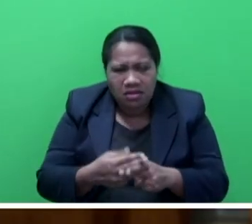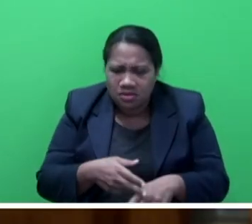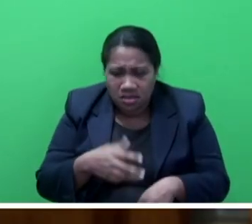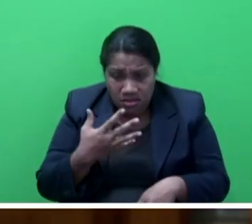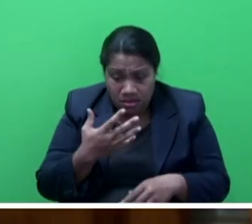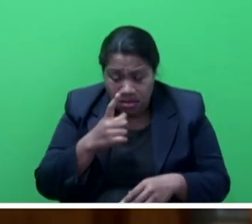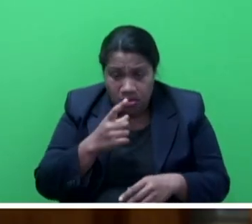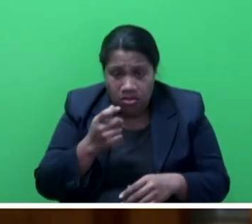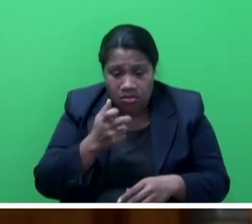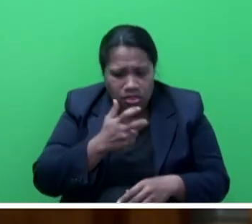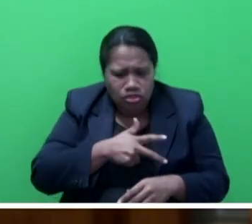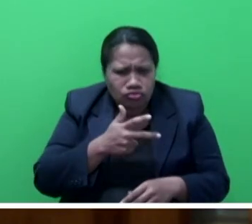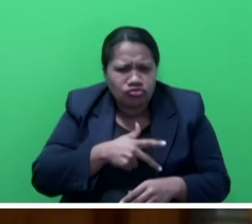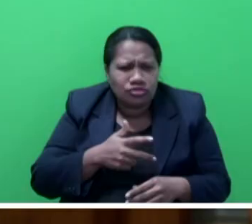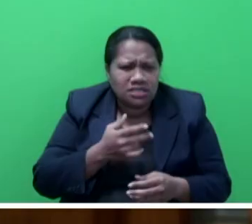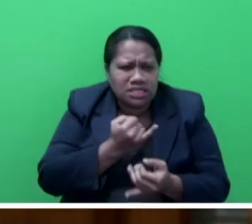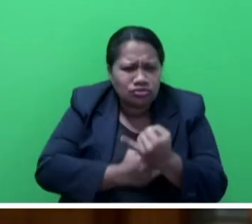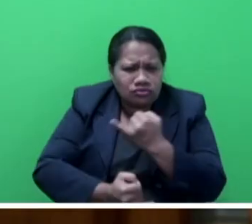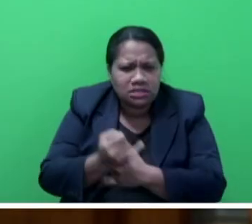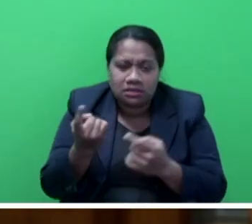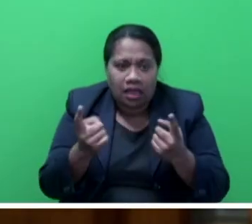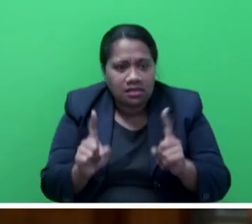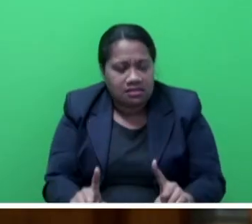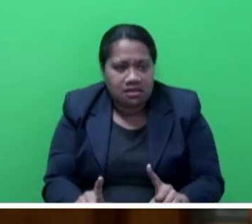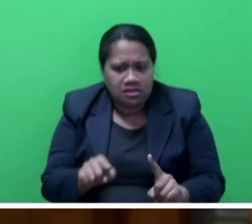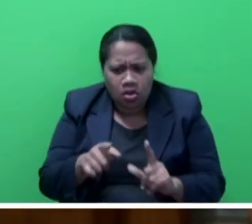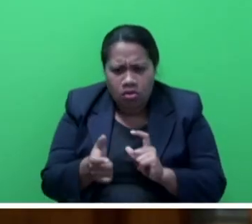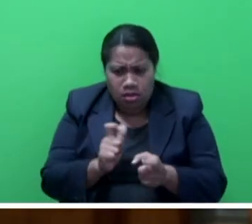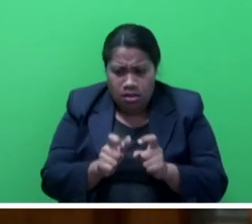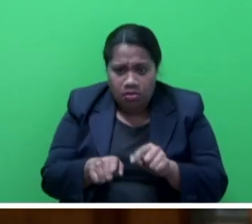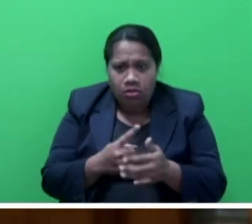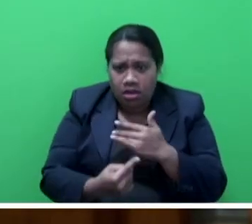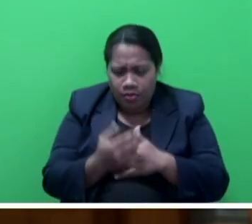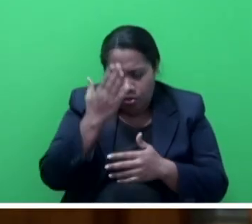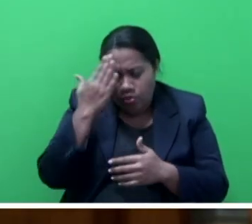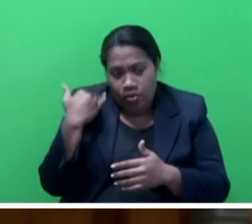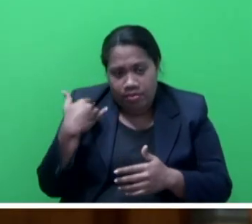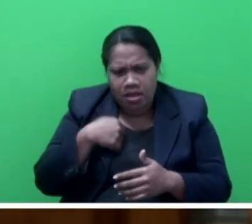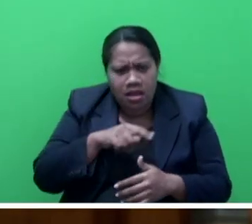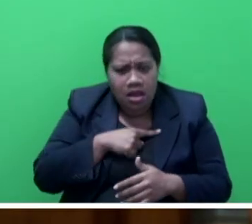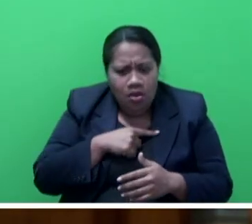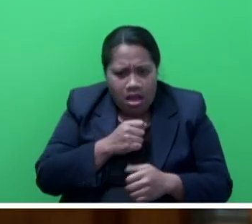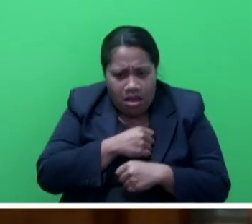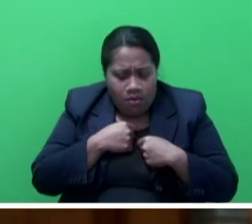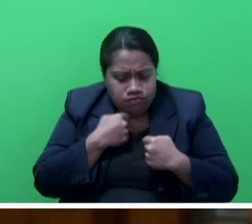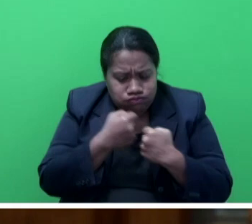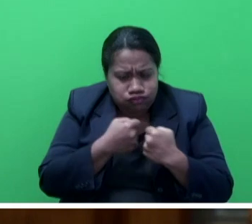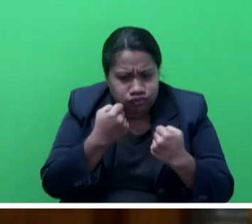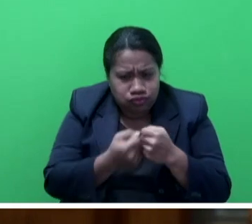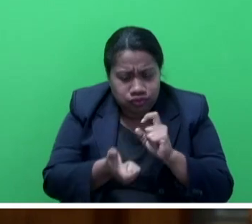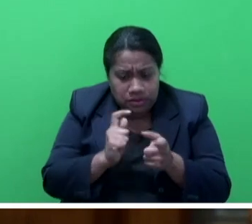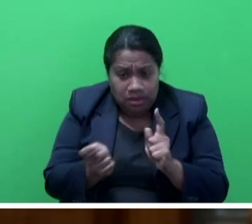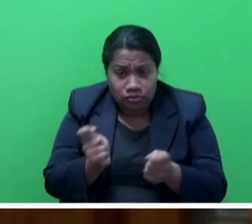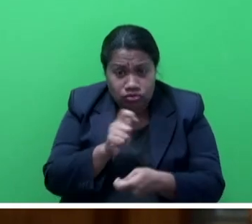death. These cyclones and natural calamities have reminded us that our fight against climate change is essential for our